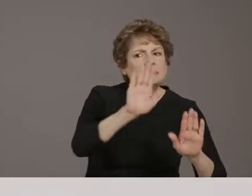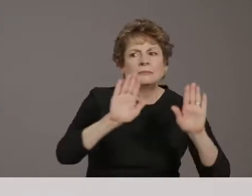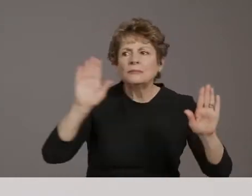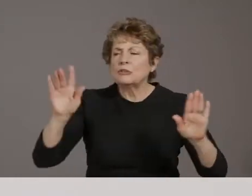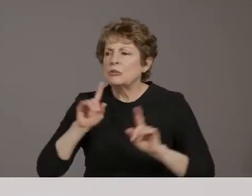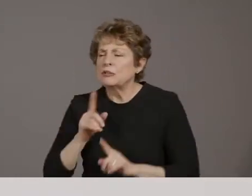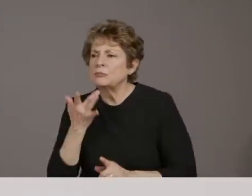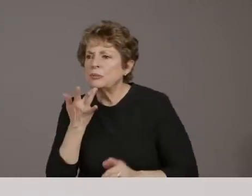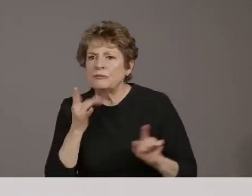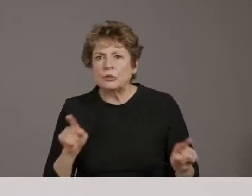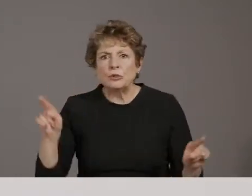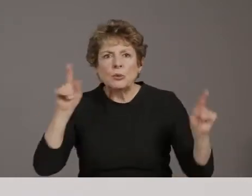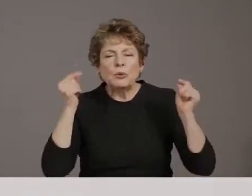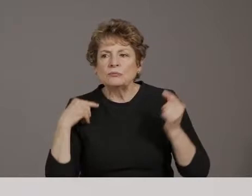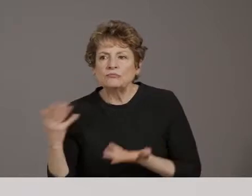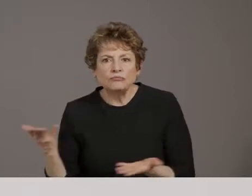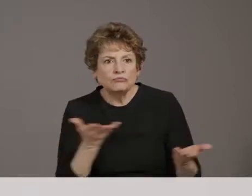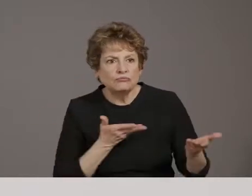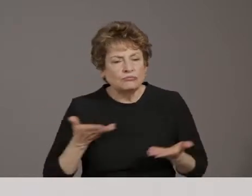Thank you.